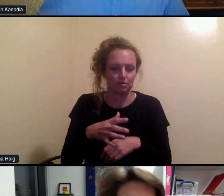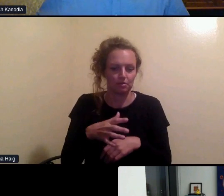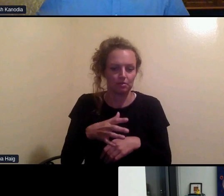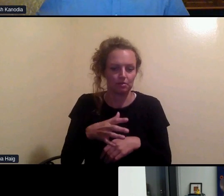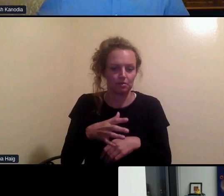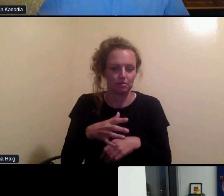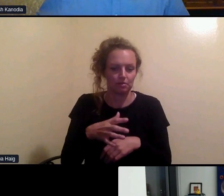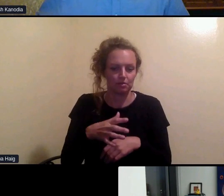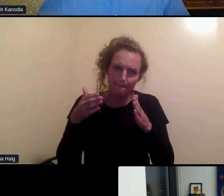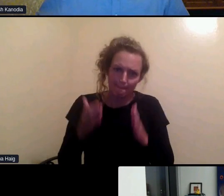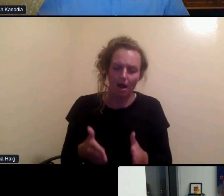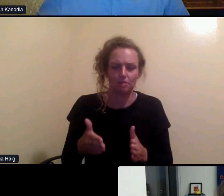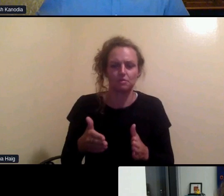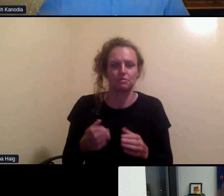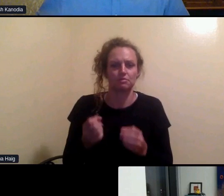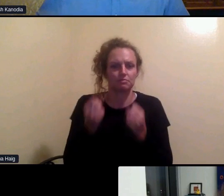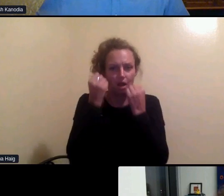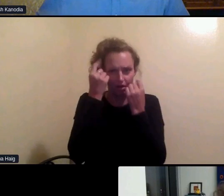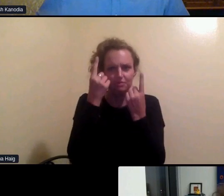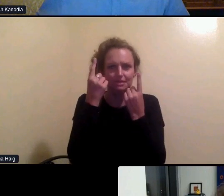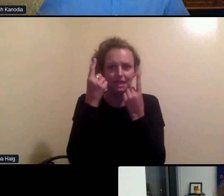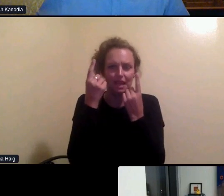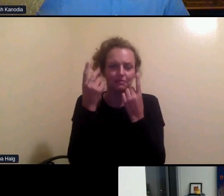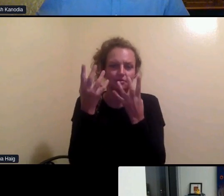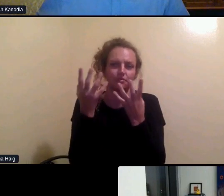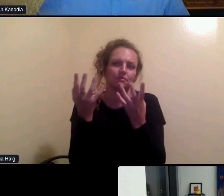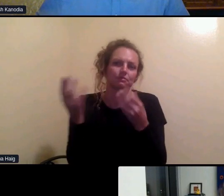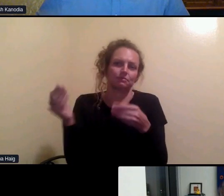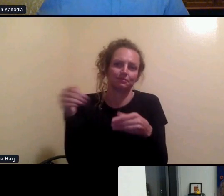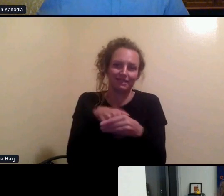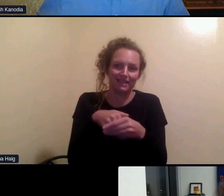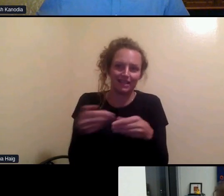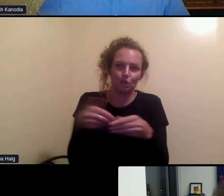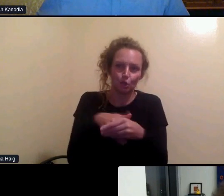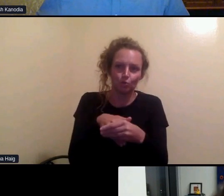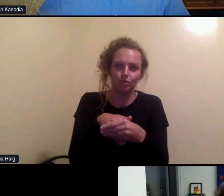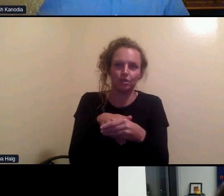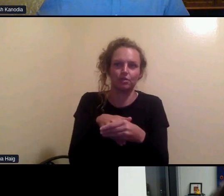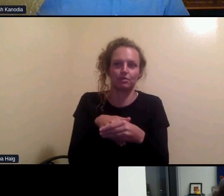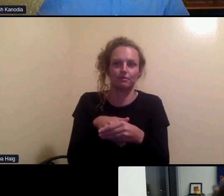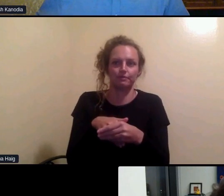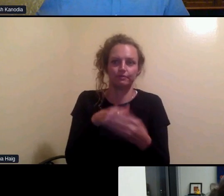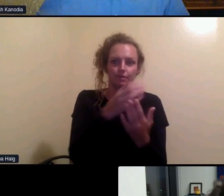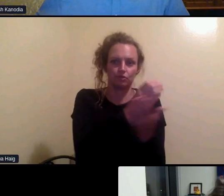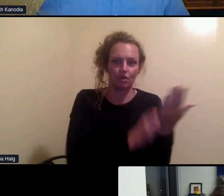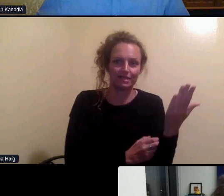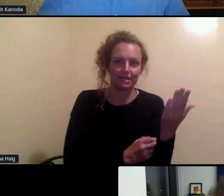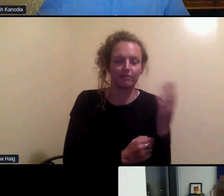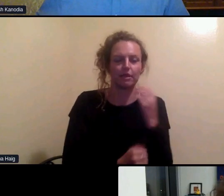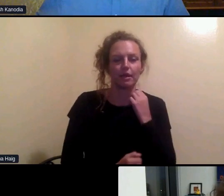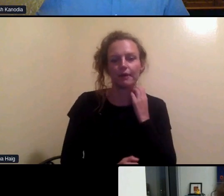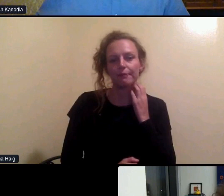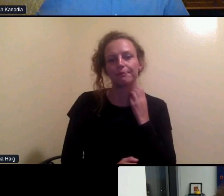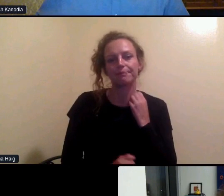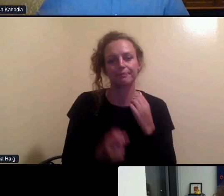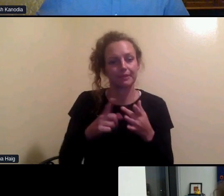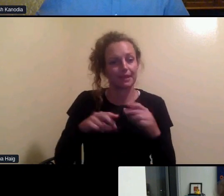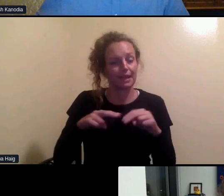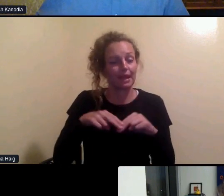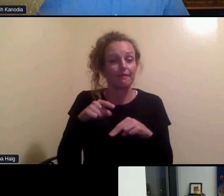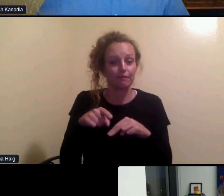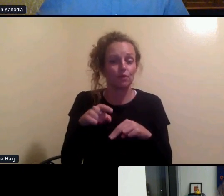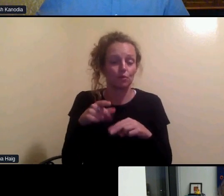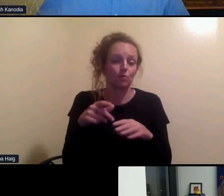doctor without having done some you know, some inclusion criteria. Like if you infiltrated that accreditation